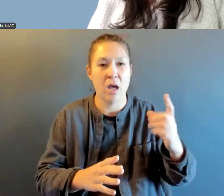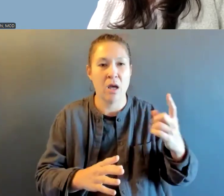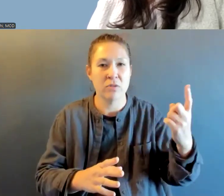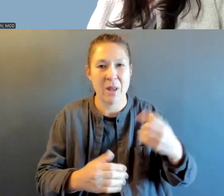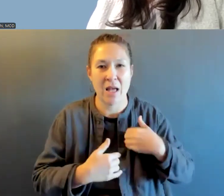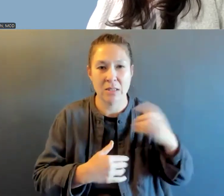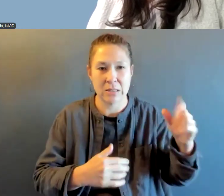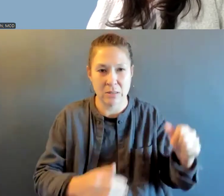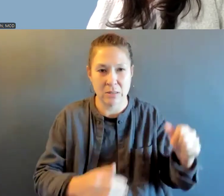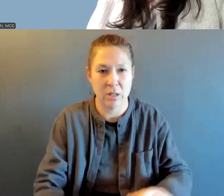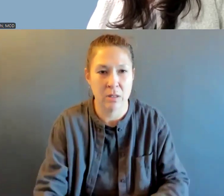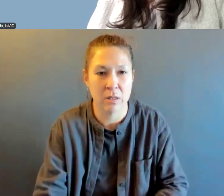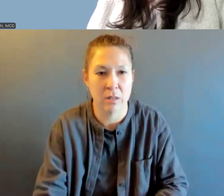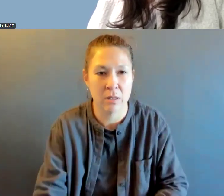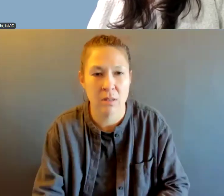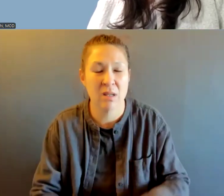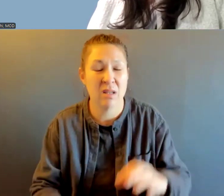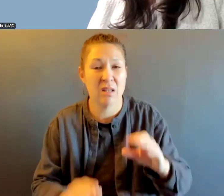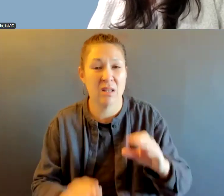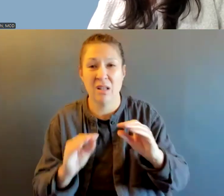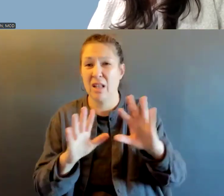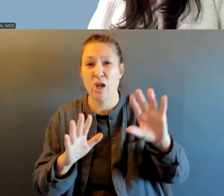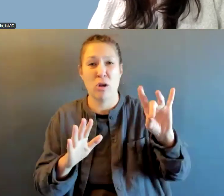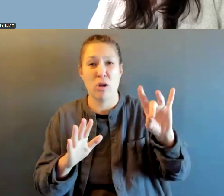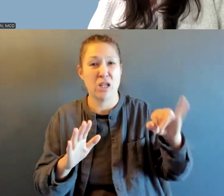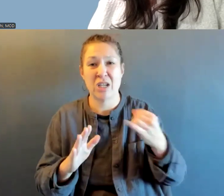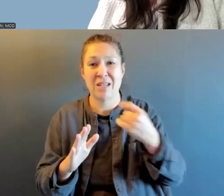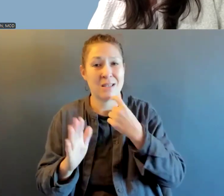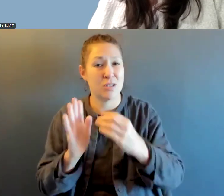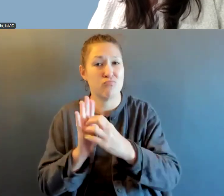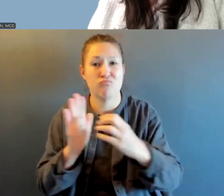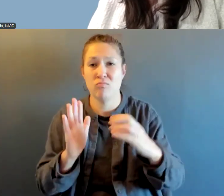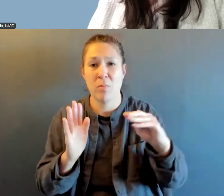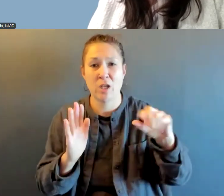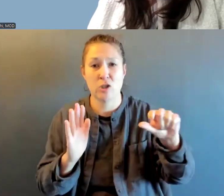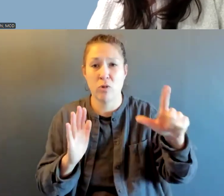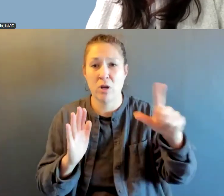clear within HA and very clear on the slide deck that we've just shared.